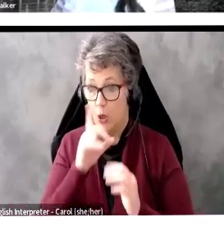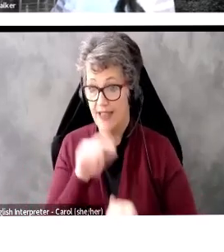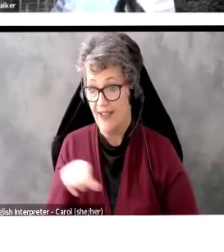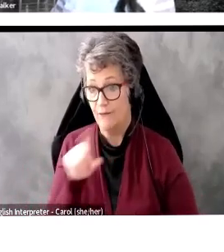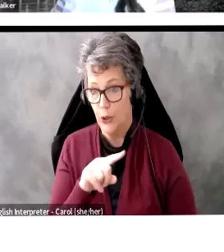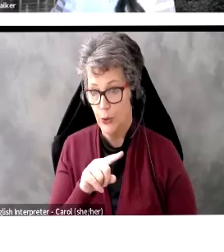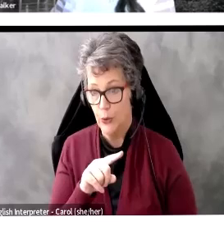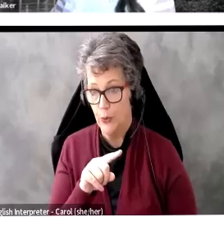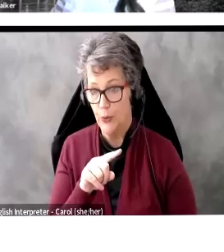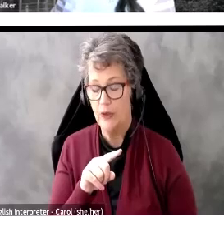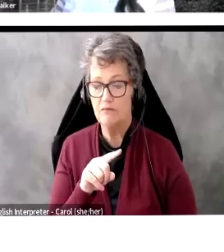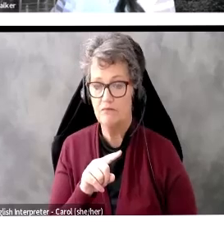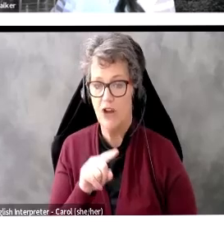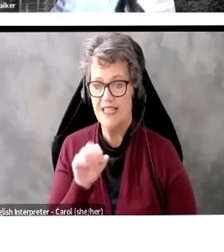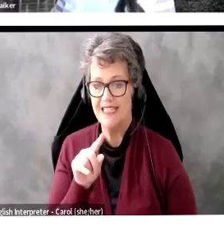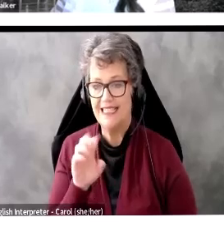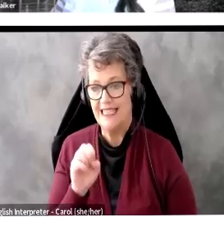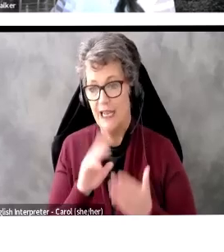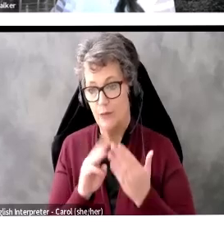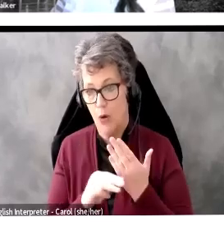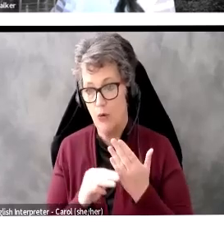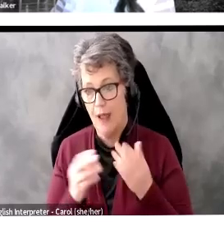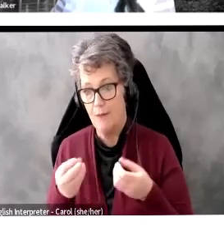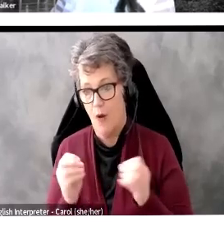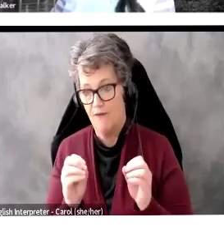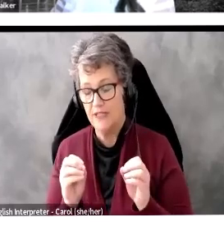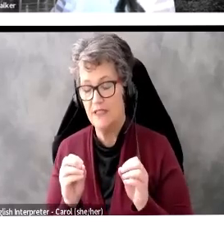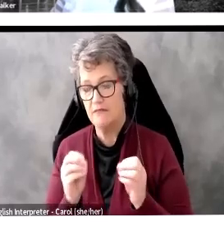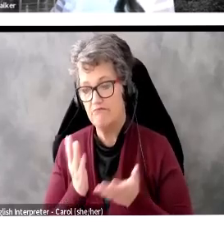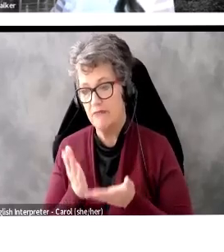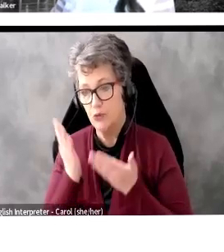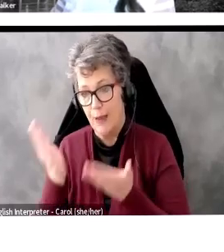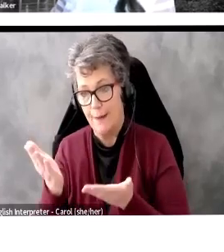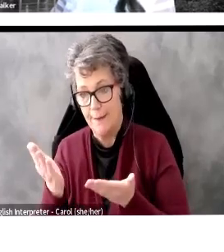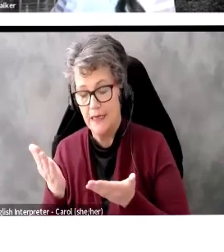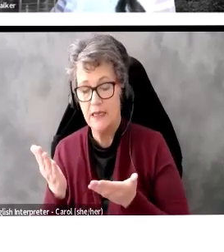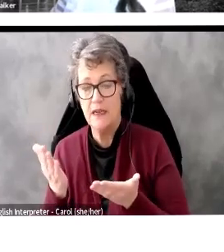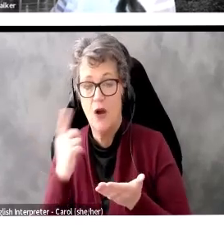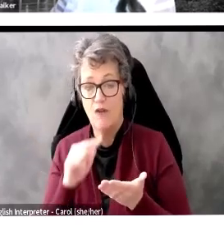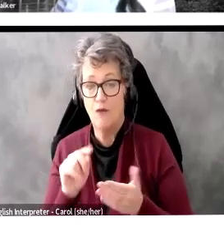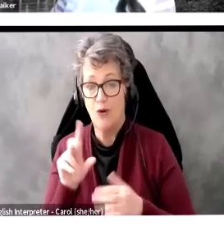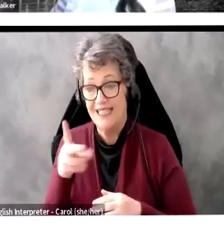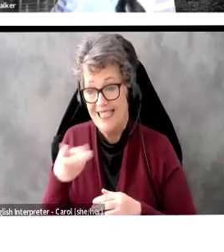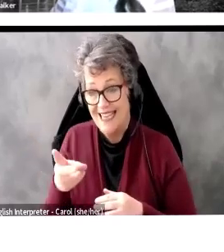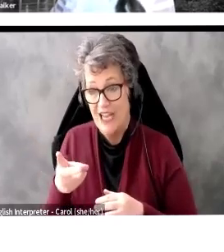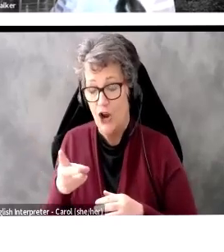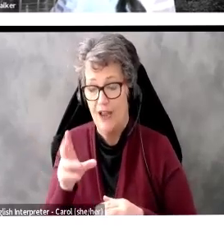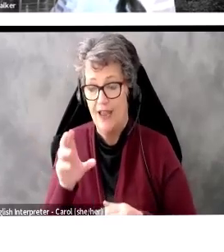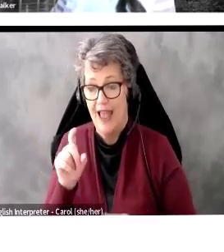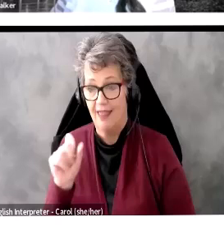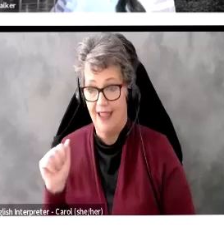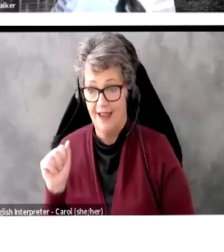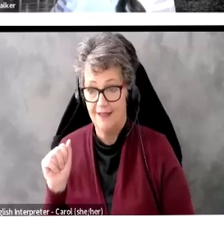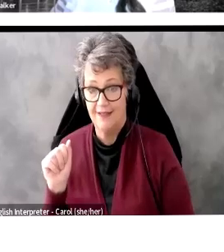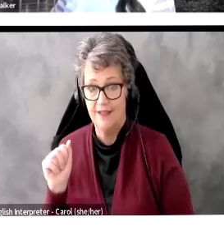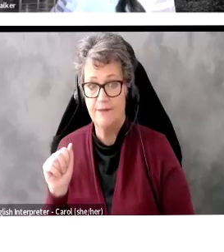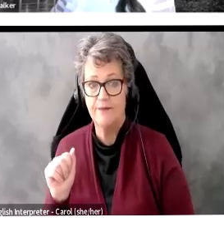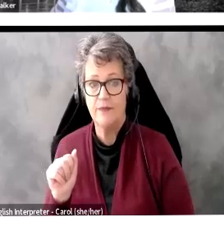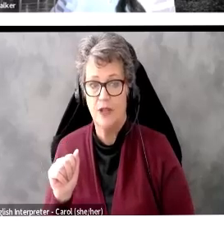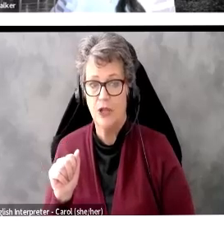all, our CTE program office has recommended for secondary LEAs, you